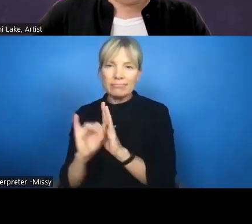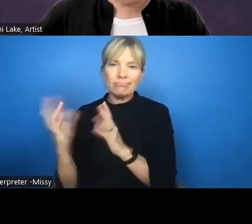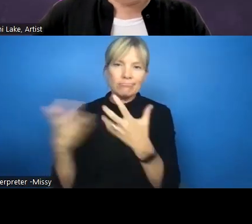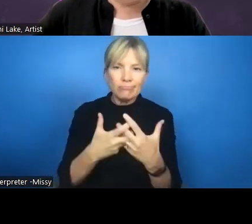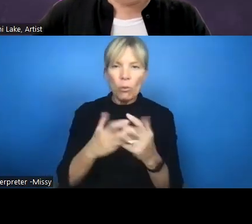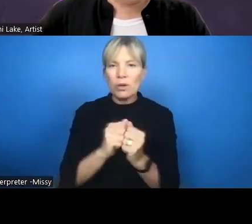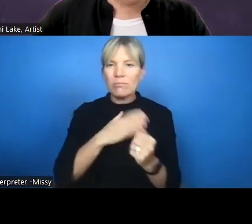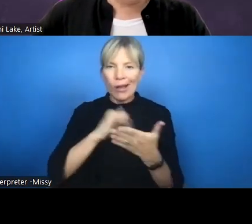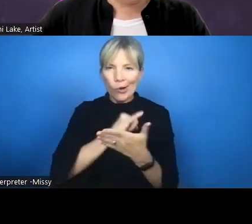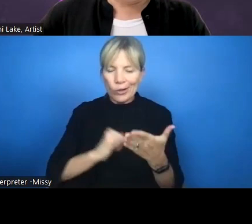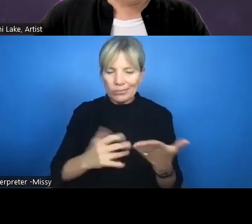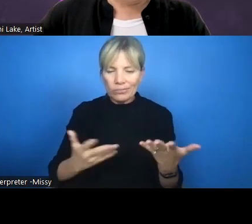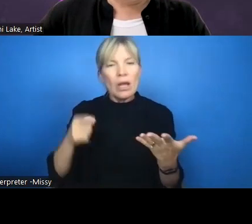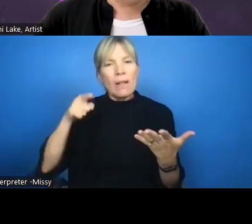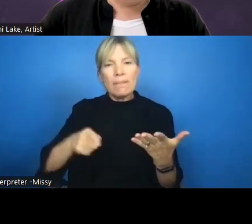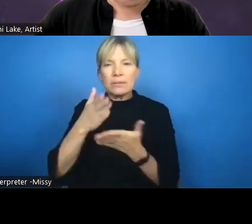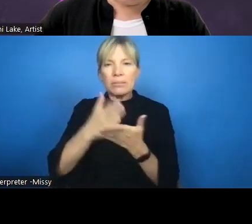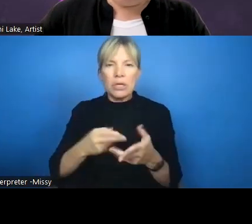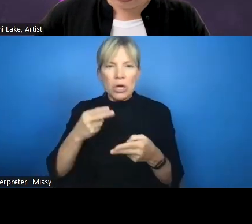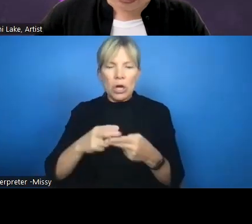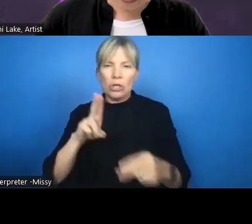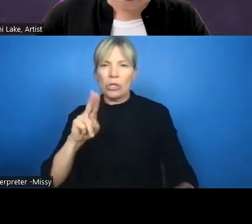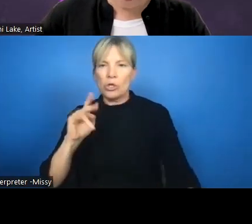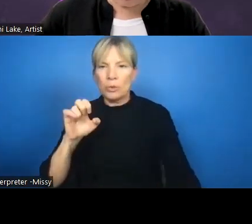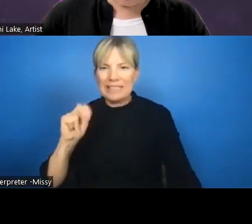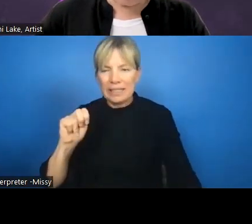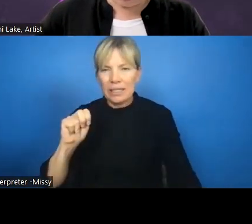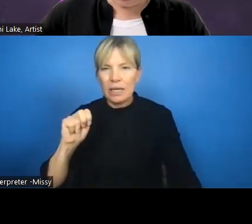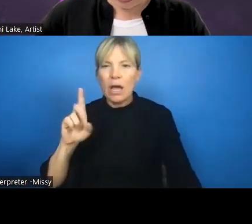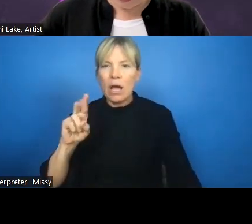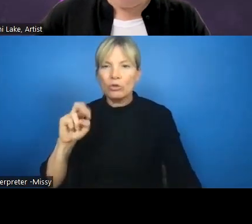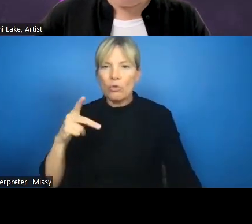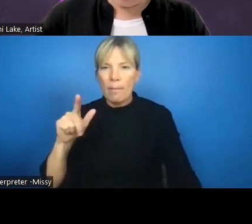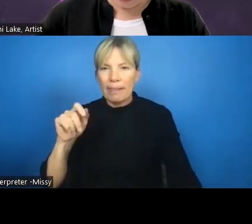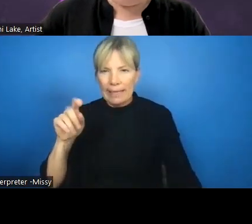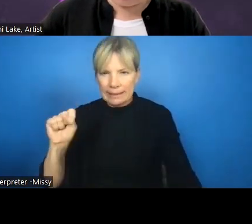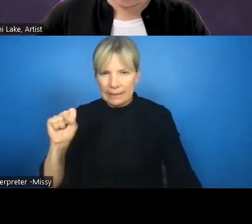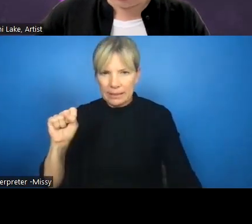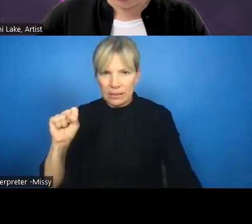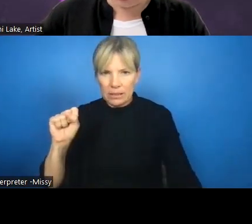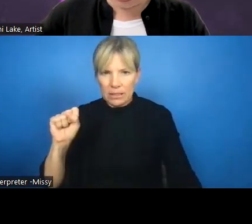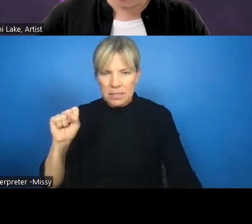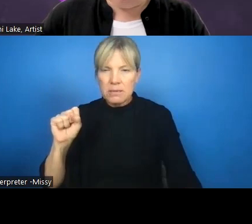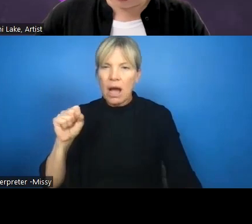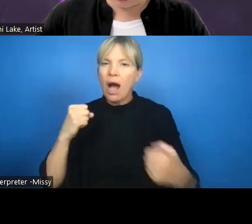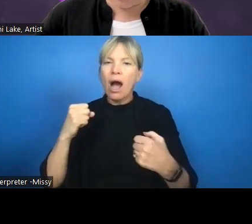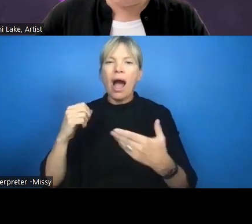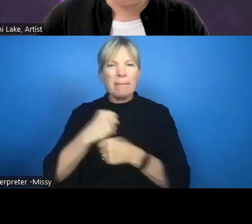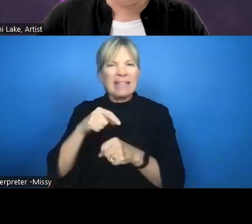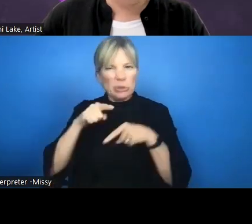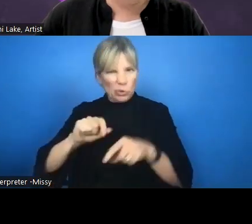so this is so this piece is called Unison Droplets. So then I made this piece during a